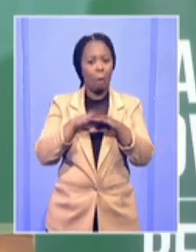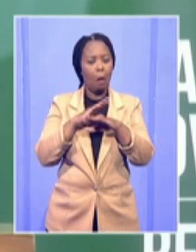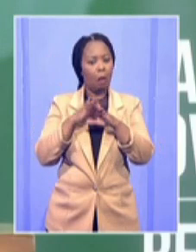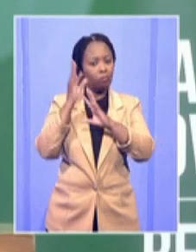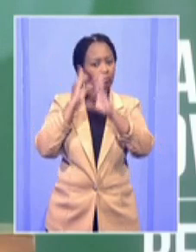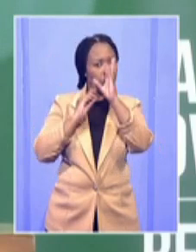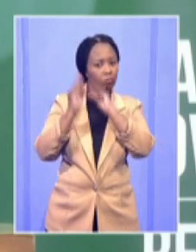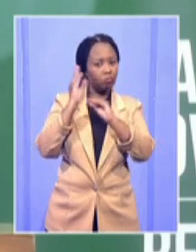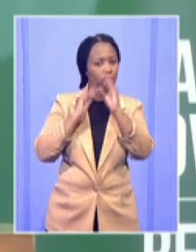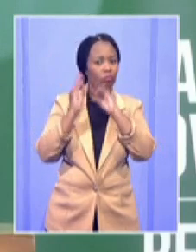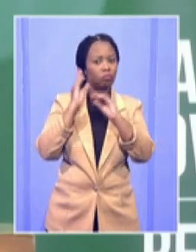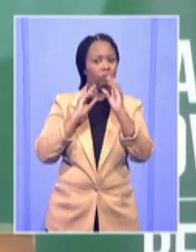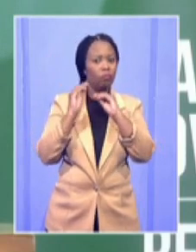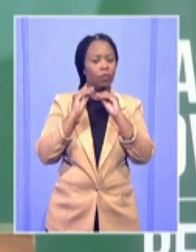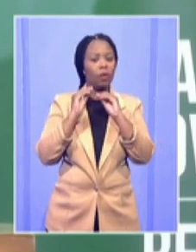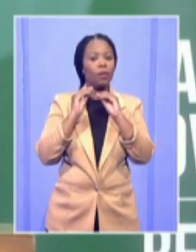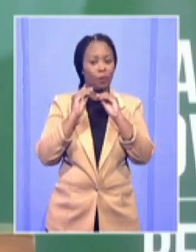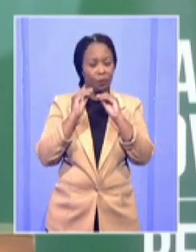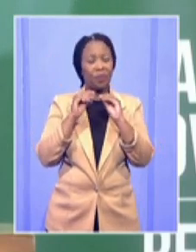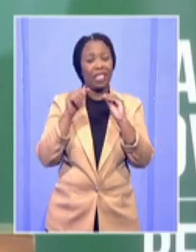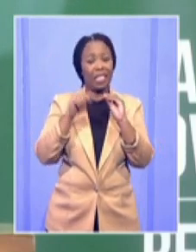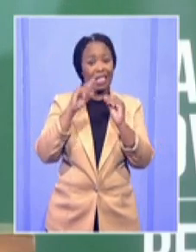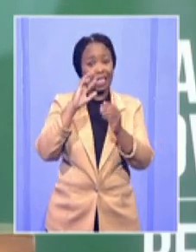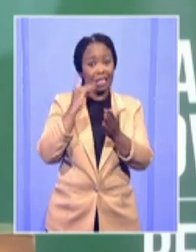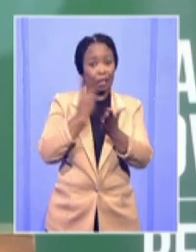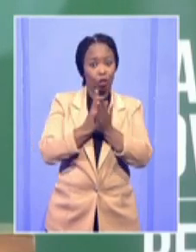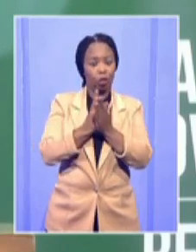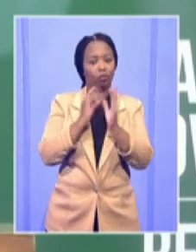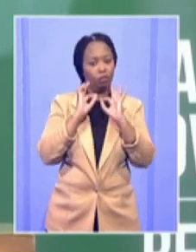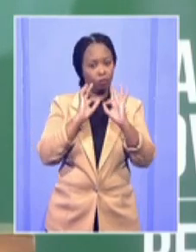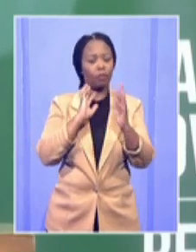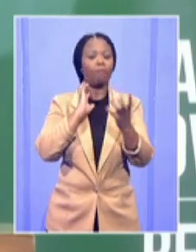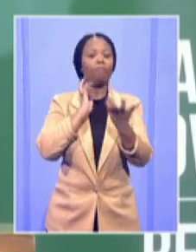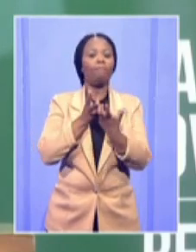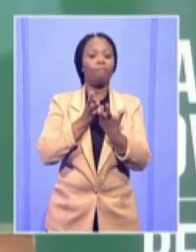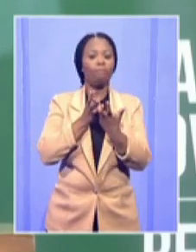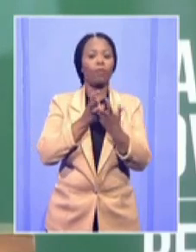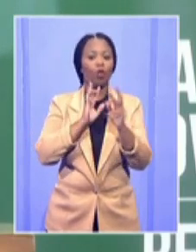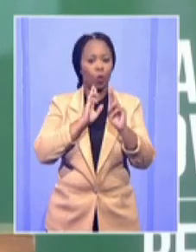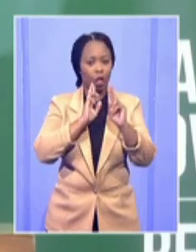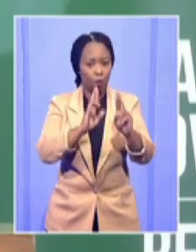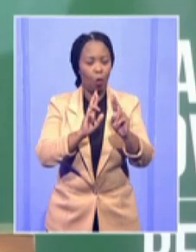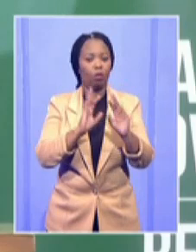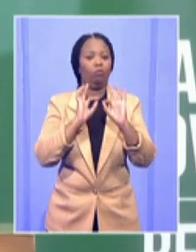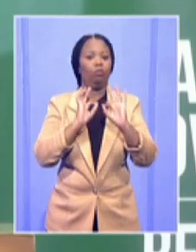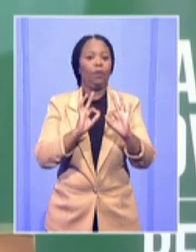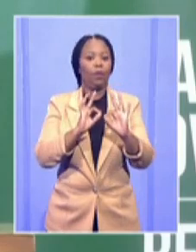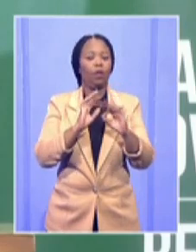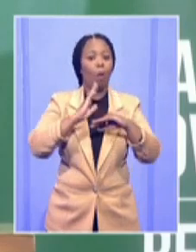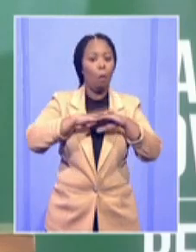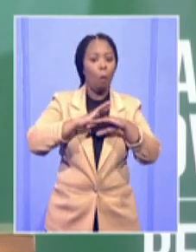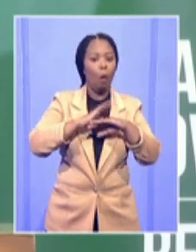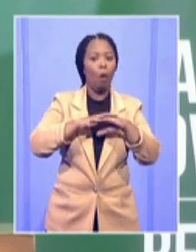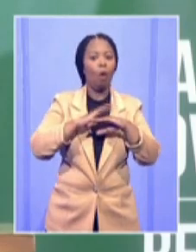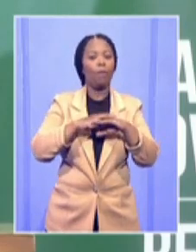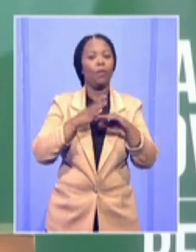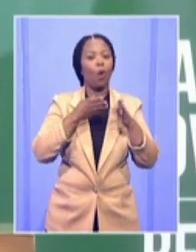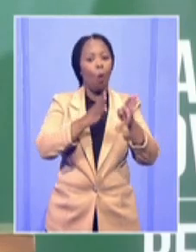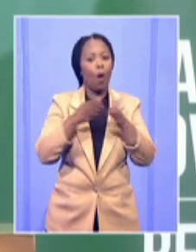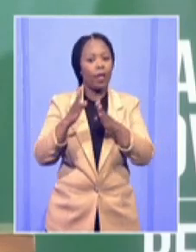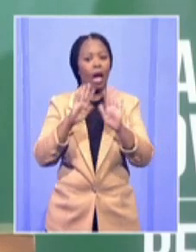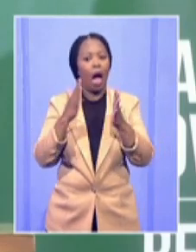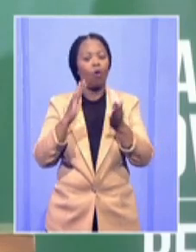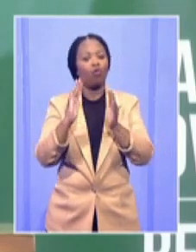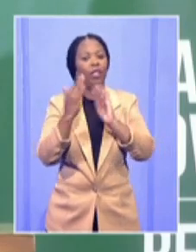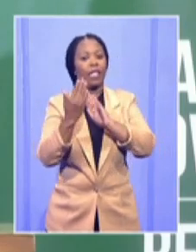into the relevant decision-making processes and helping to improve the response measures. The first edition